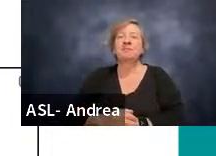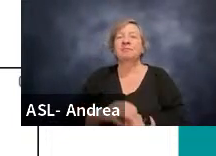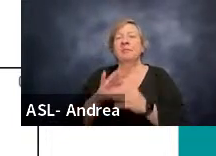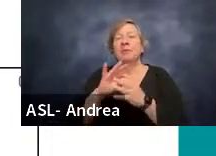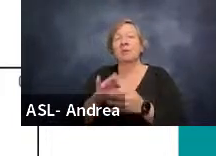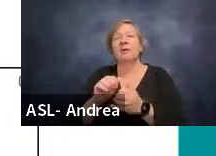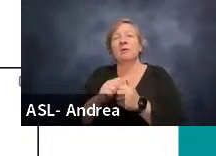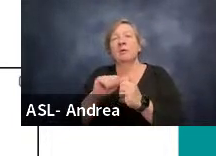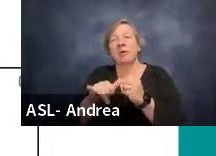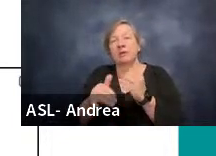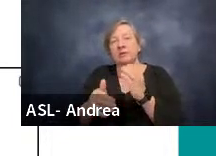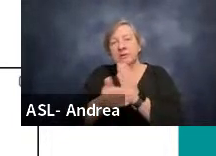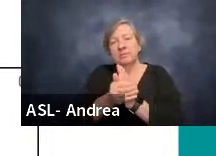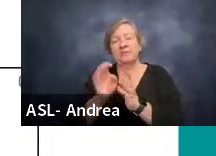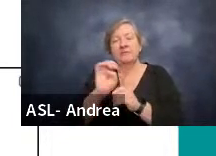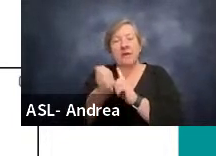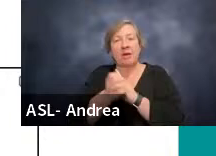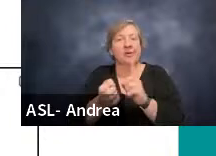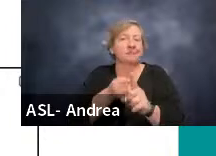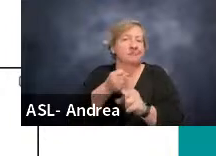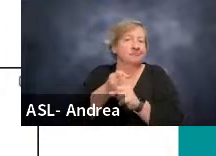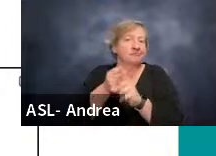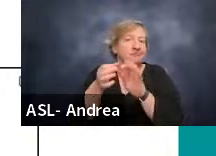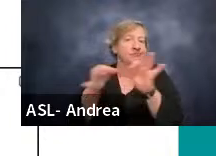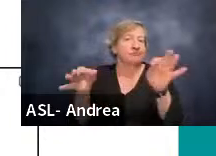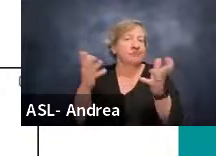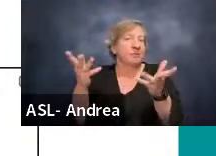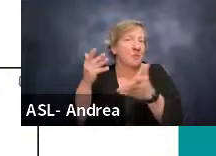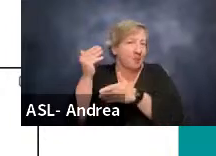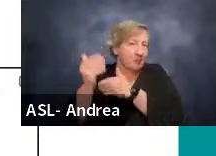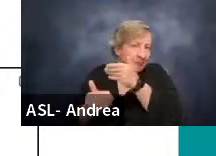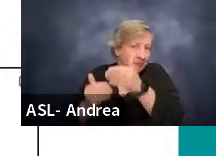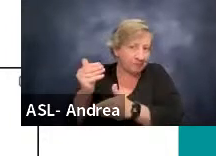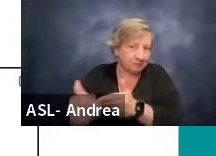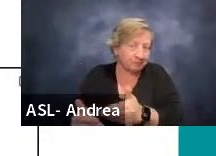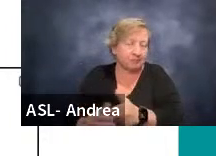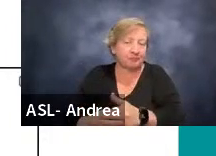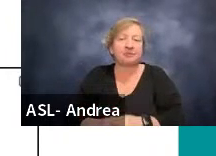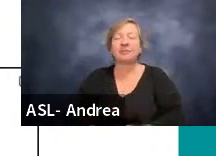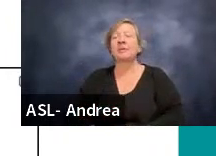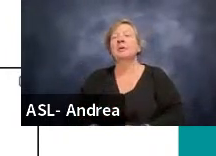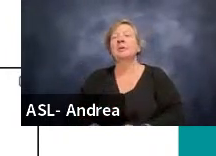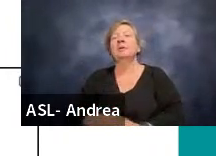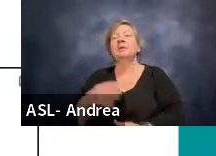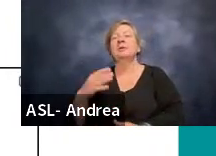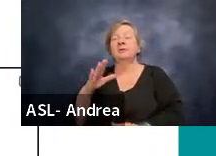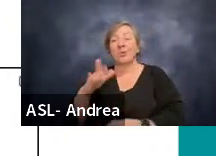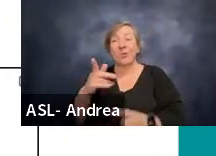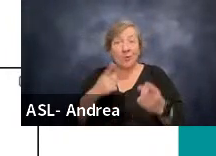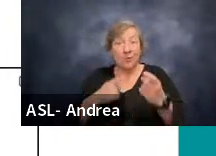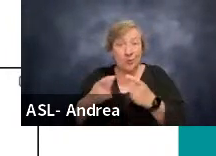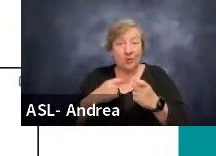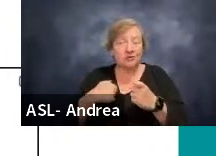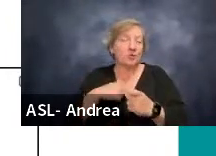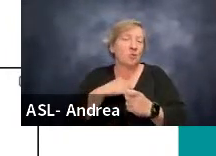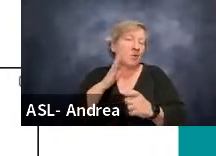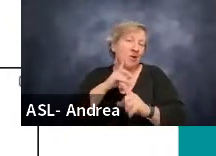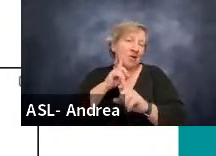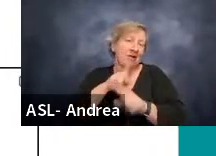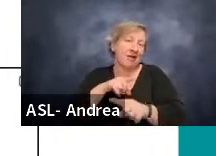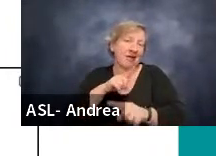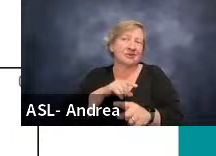supplemental environmental impact statement process. And we will answer those questions towards